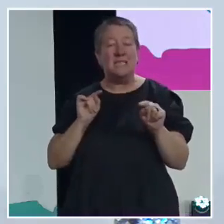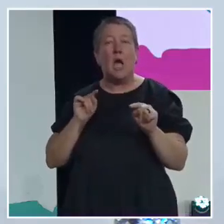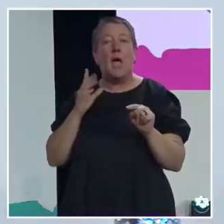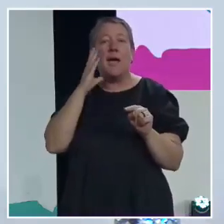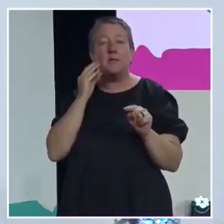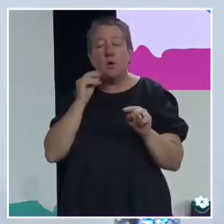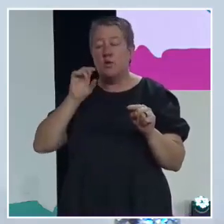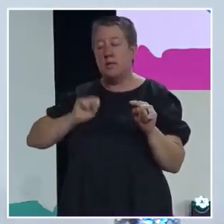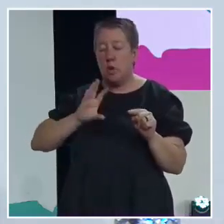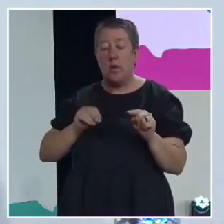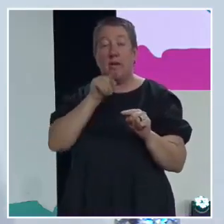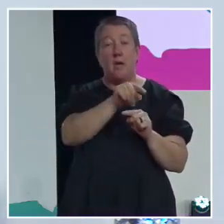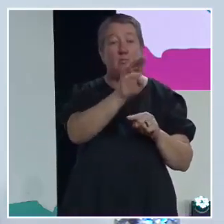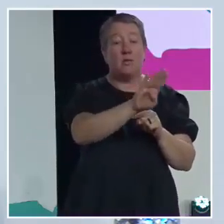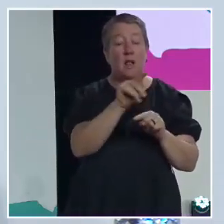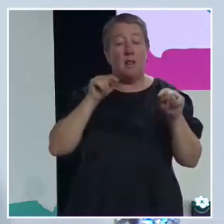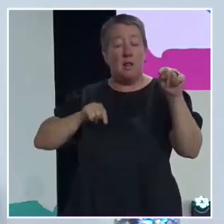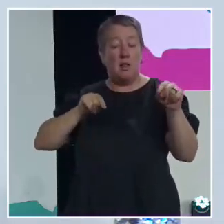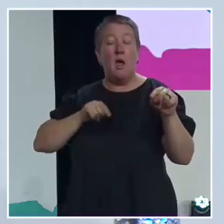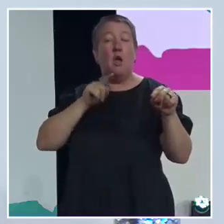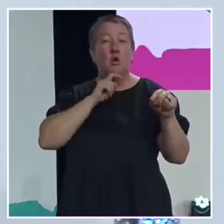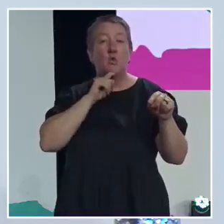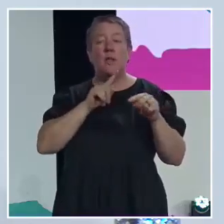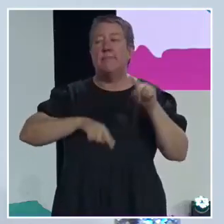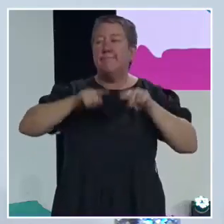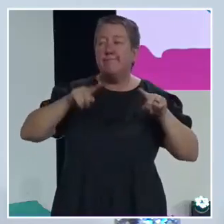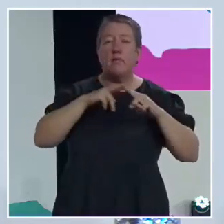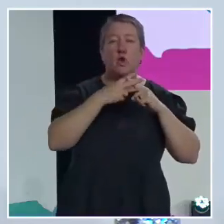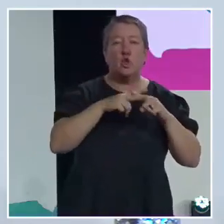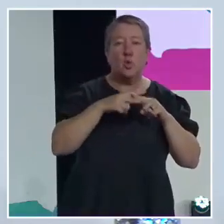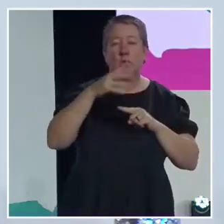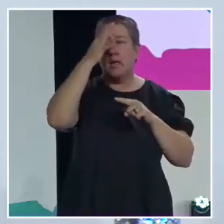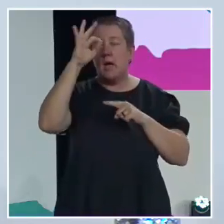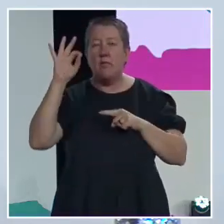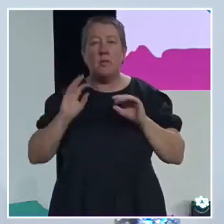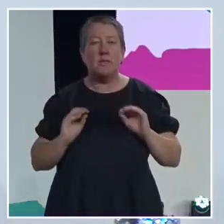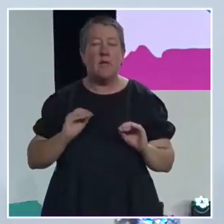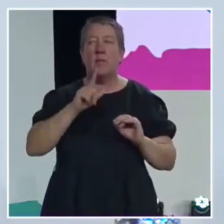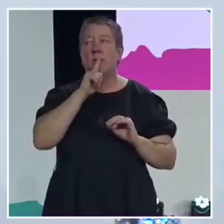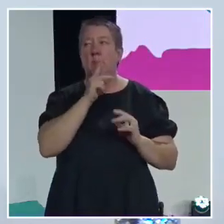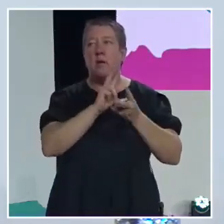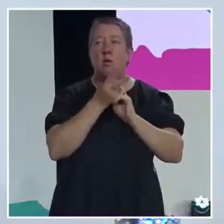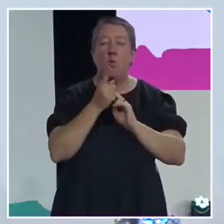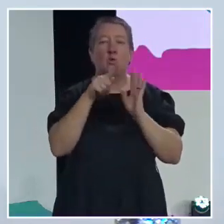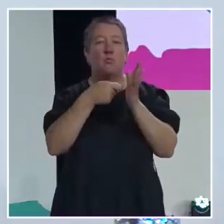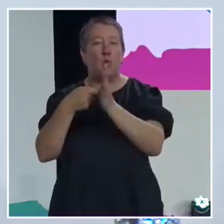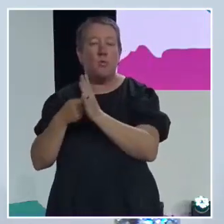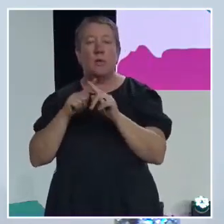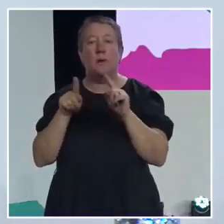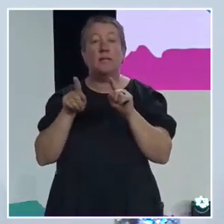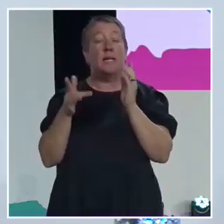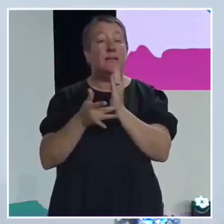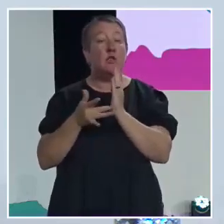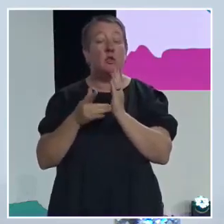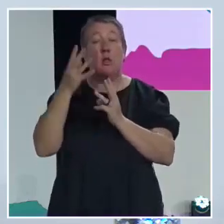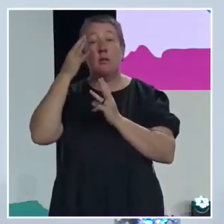Africa and Brazil where the different tools, the levers that governments have from the public loans to procurement, but also digital governance are